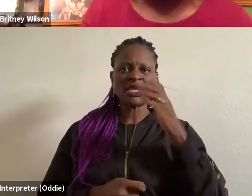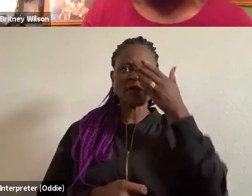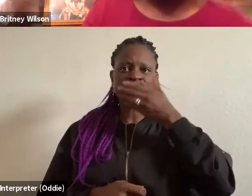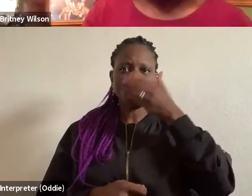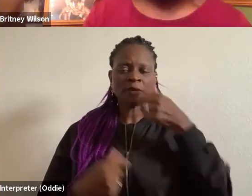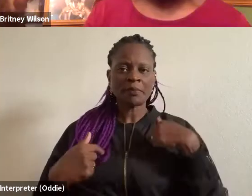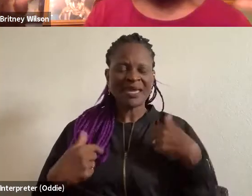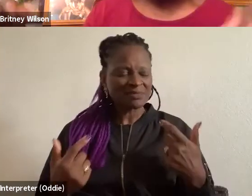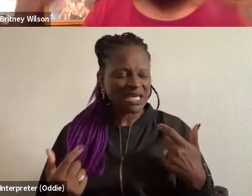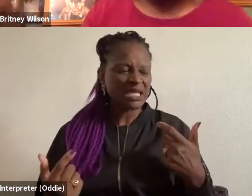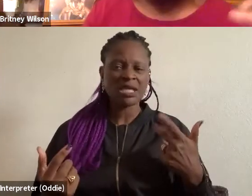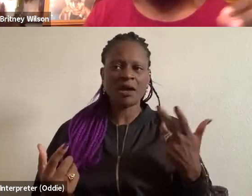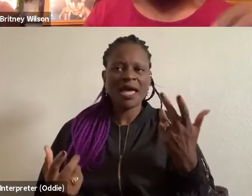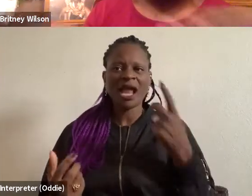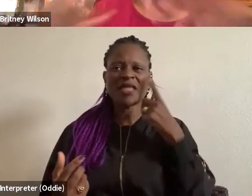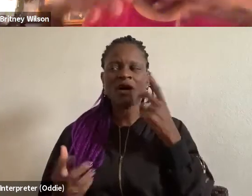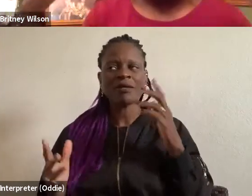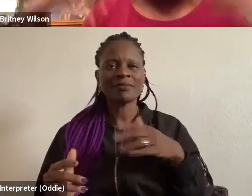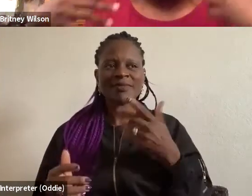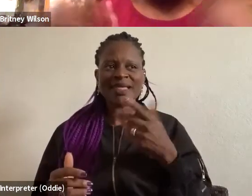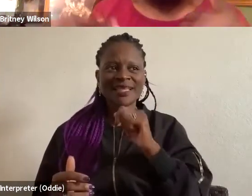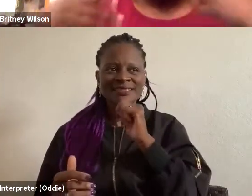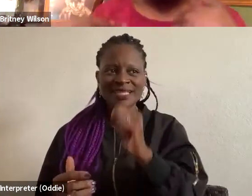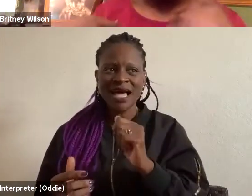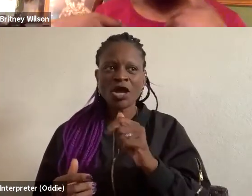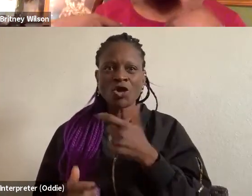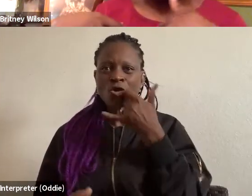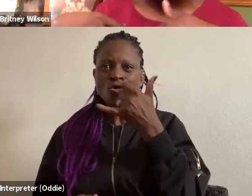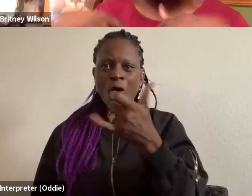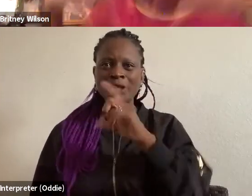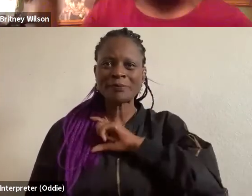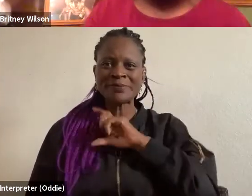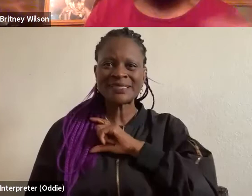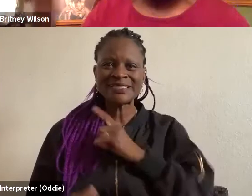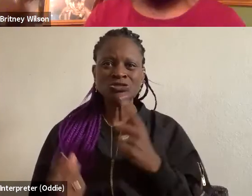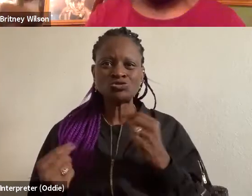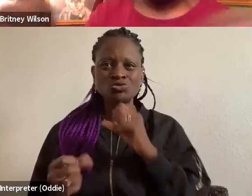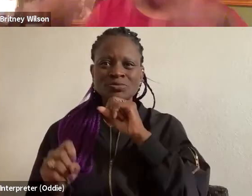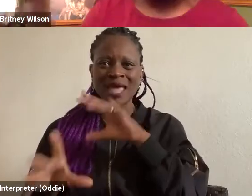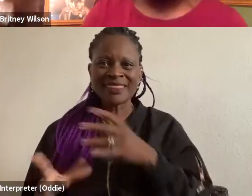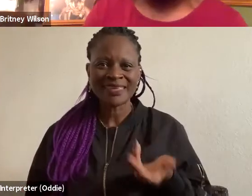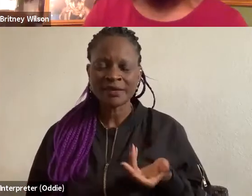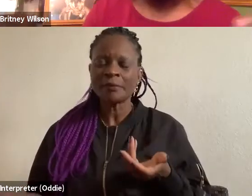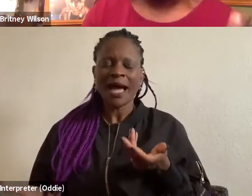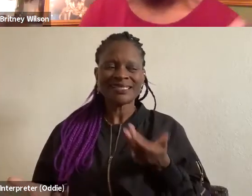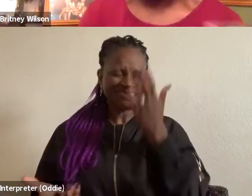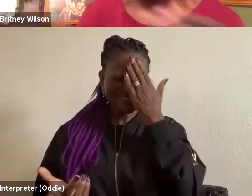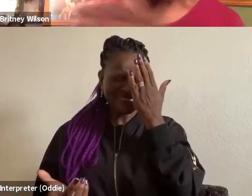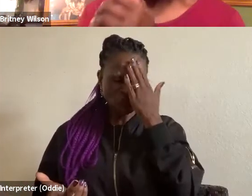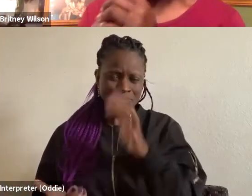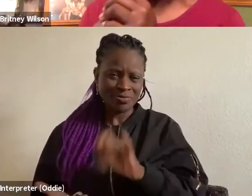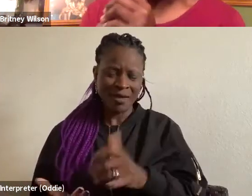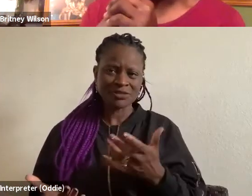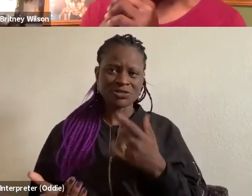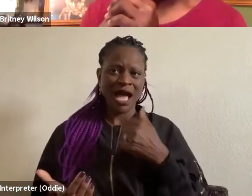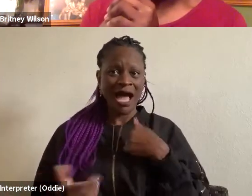all, in the legal system, and because I'm part of, I work in the legal system, I didn't want any parts of it, and I knew how it was gonna go,